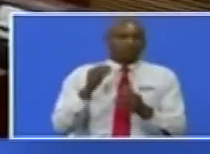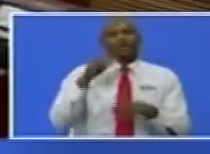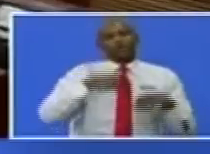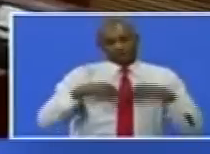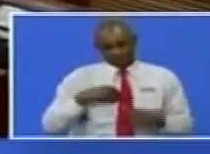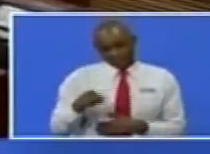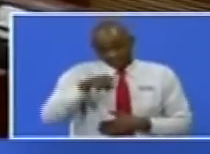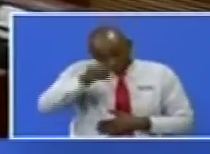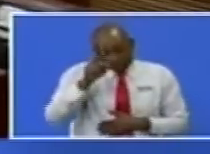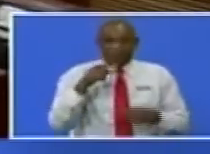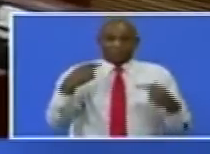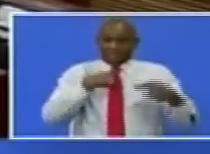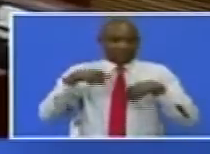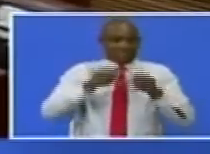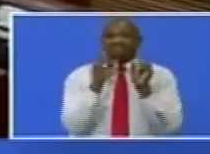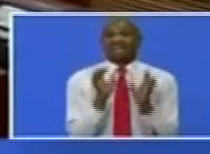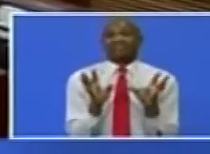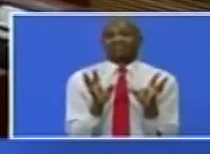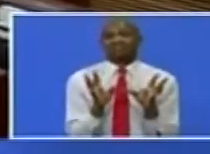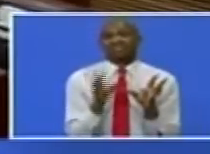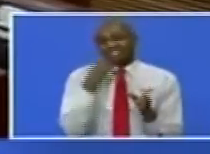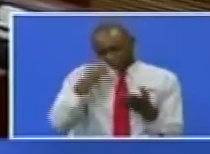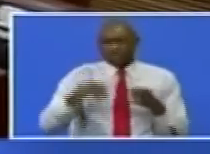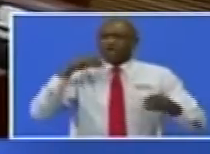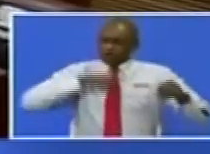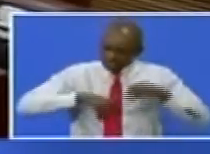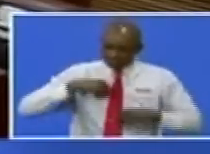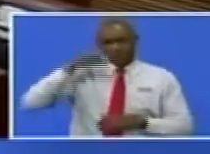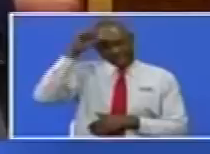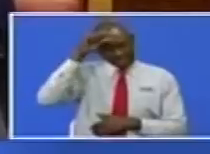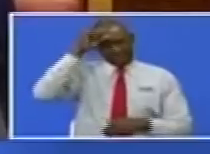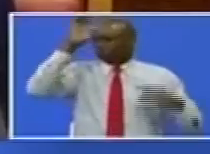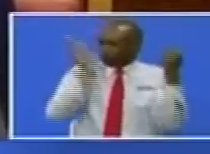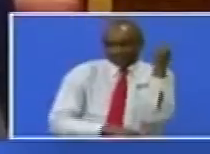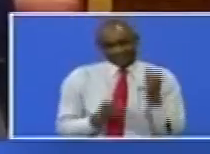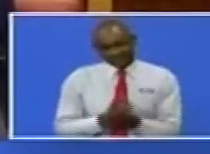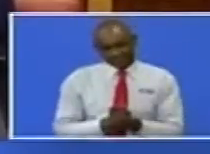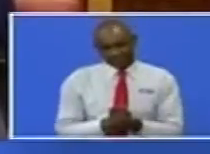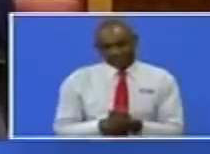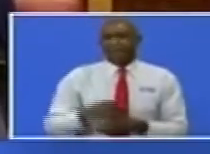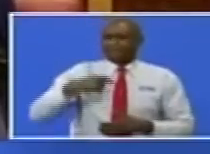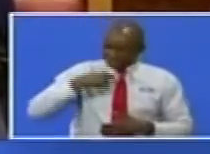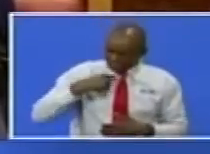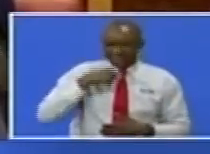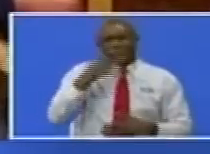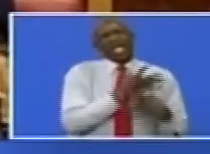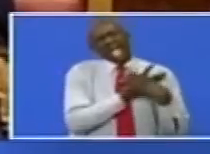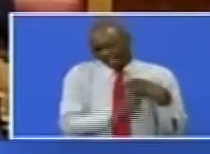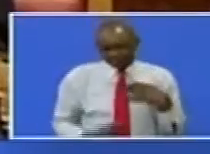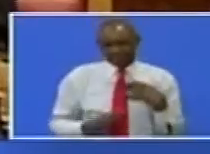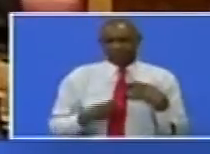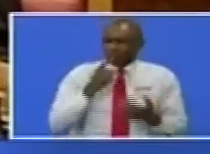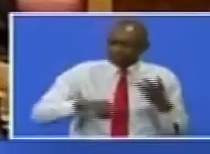absolve himself from blame on accusations that corruption in government has worsened. I understand the frustration of those who